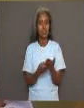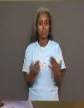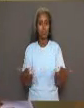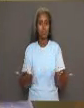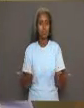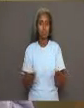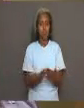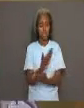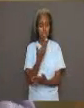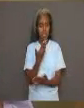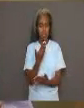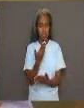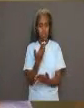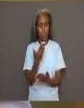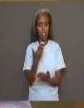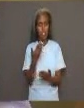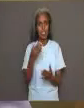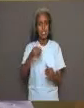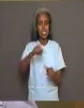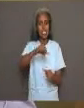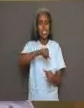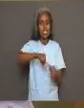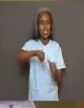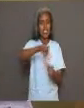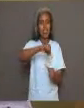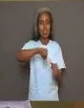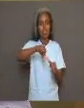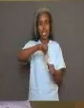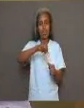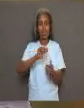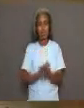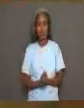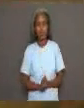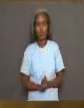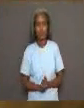sophisticated as the decaying of an isotope.